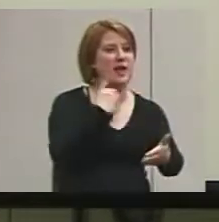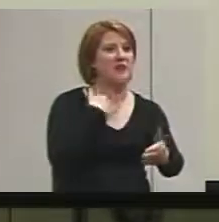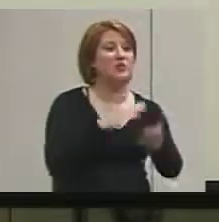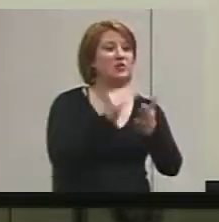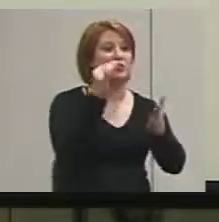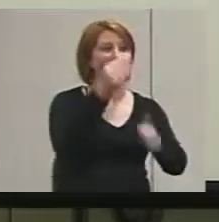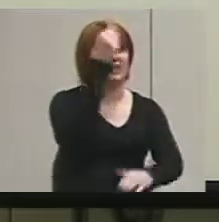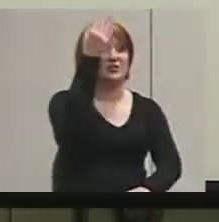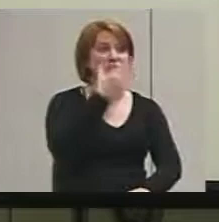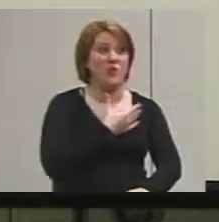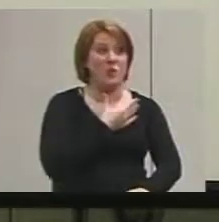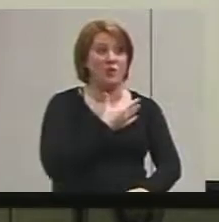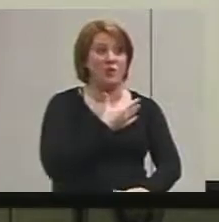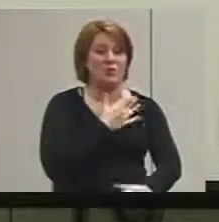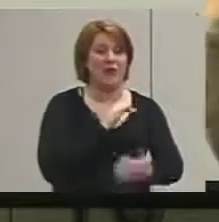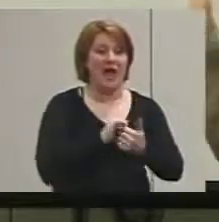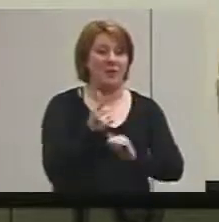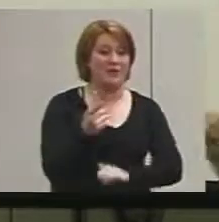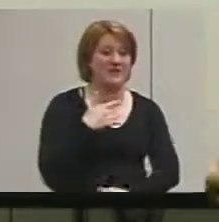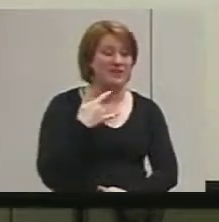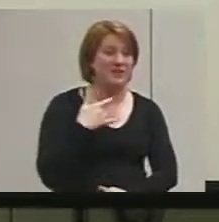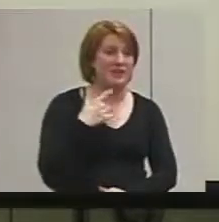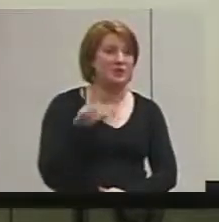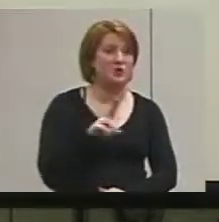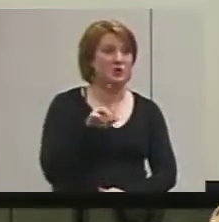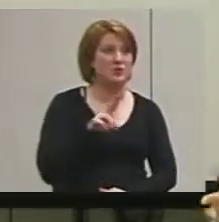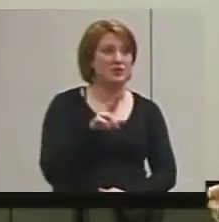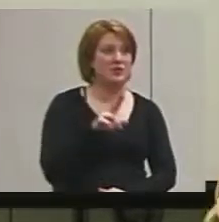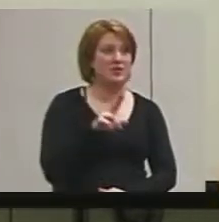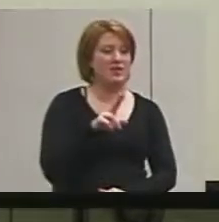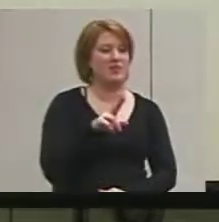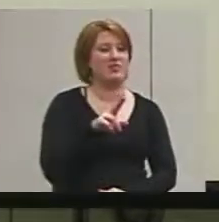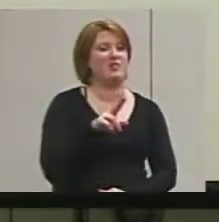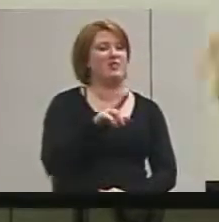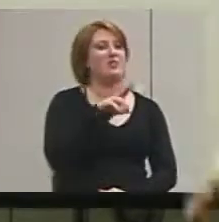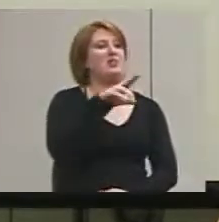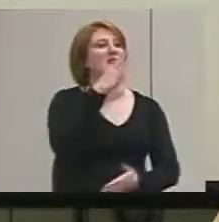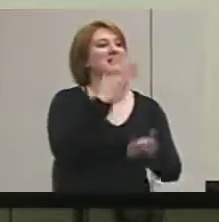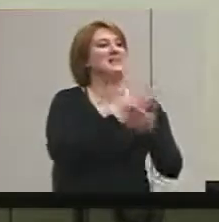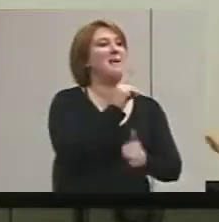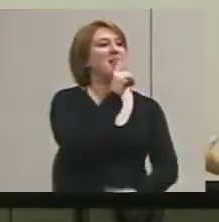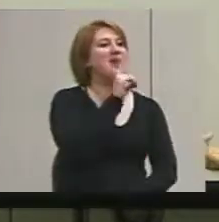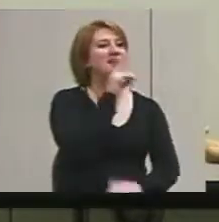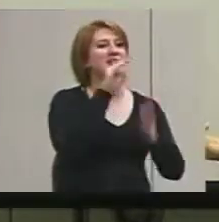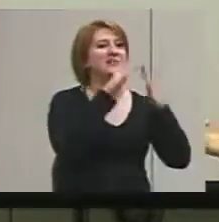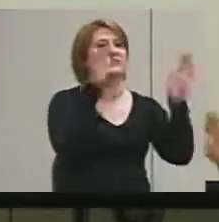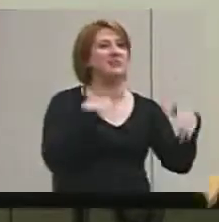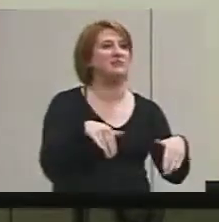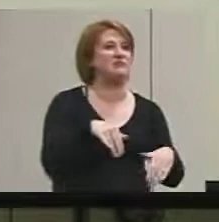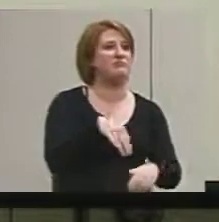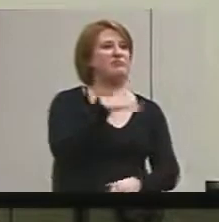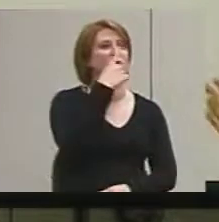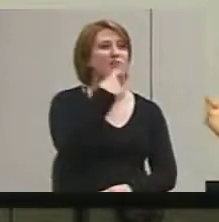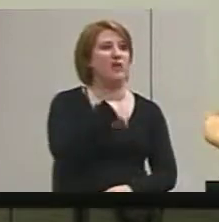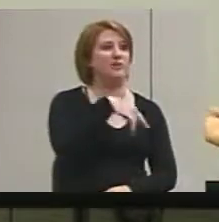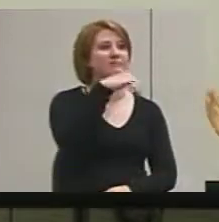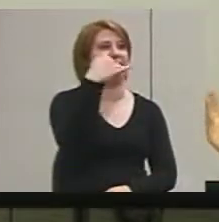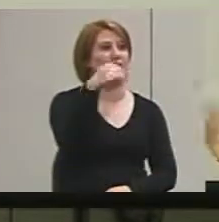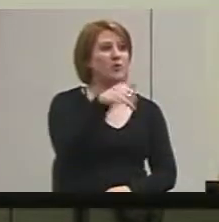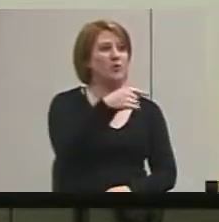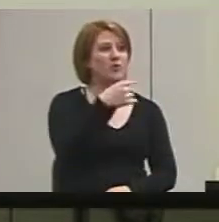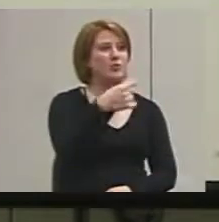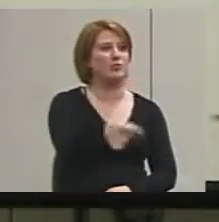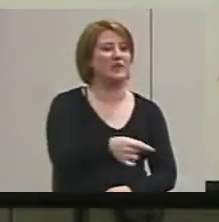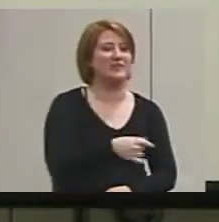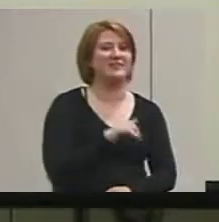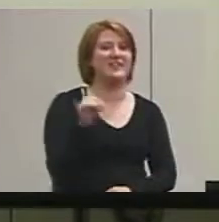let us know how he's feeling by using the stoplight system, which we have a stoplight in our room. It's not for their behavior, just like stop. Remember, we use